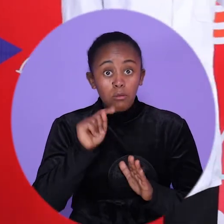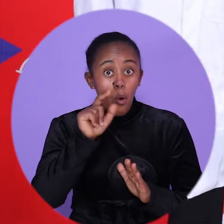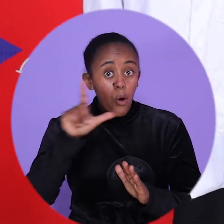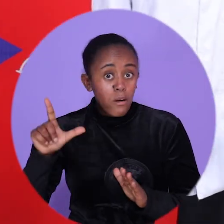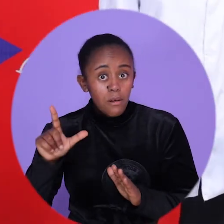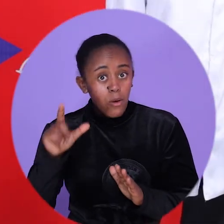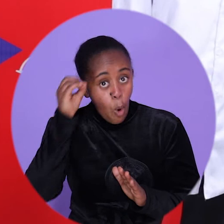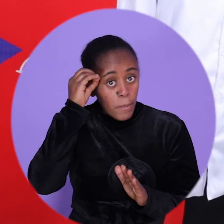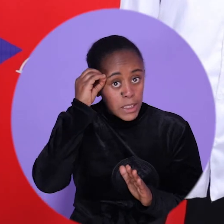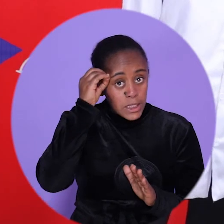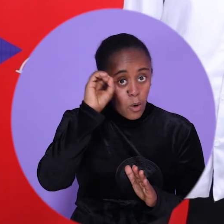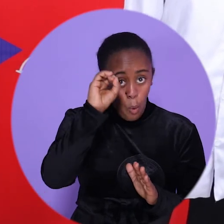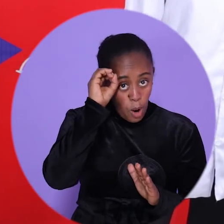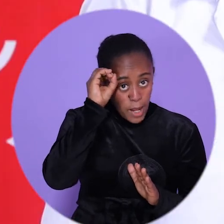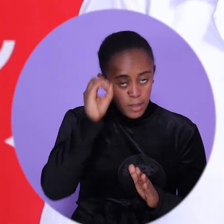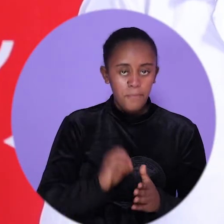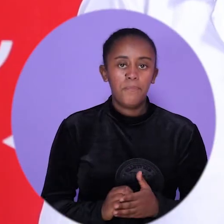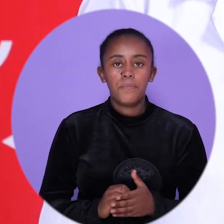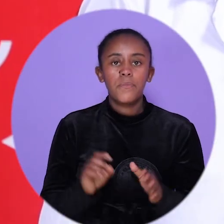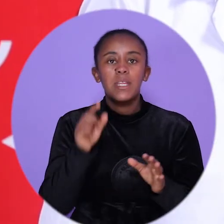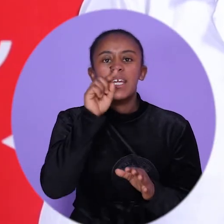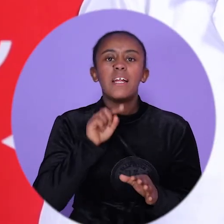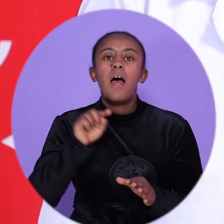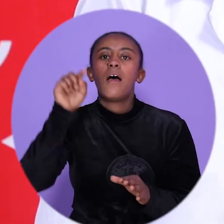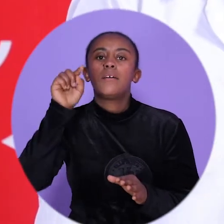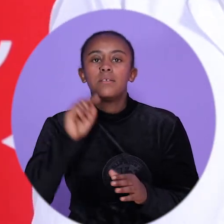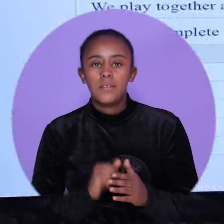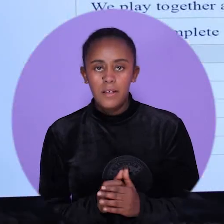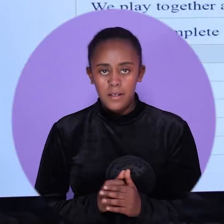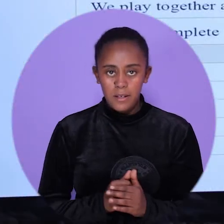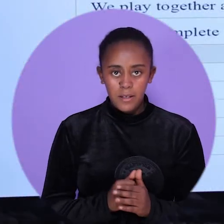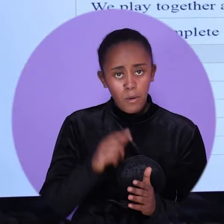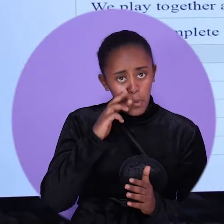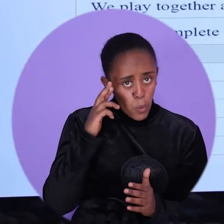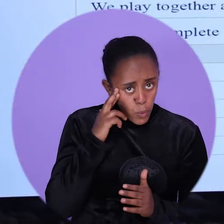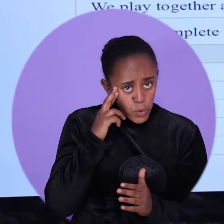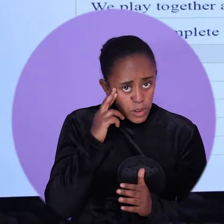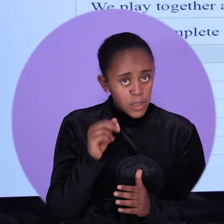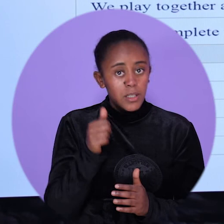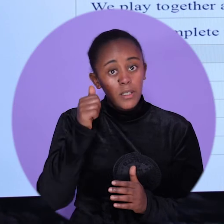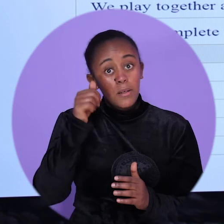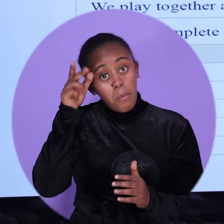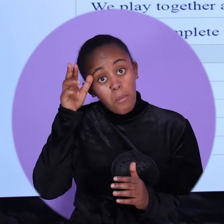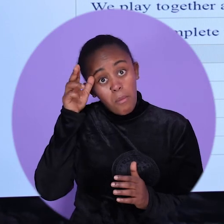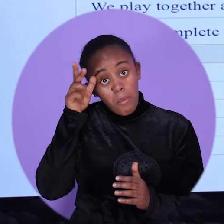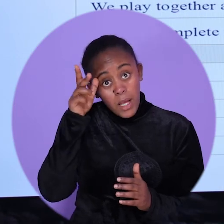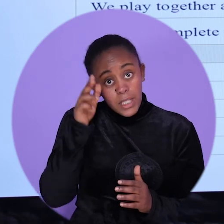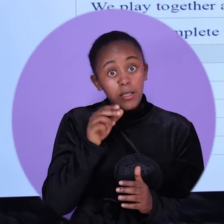have to put the right sign over here because his brother is